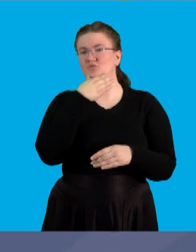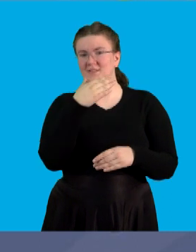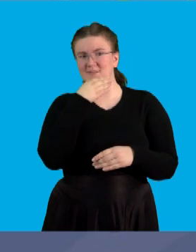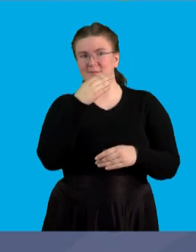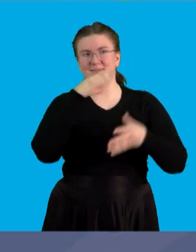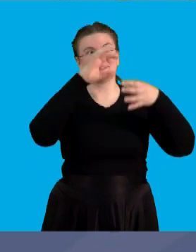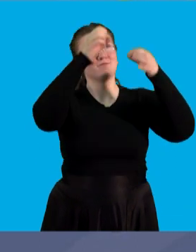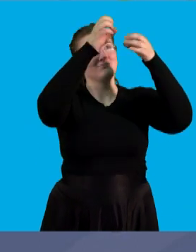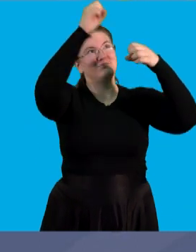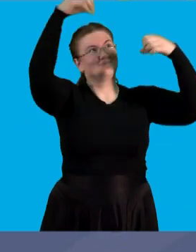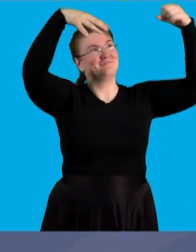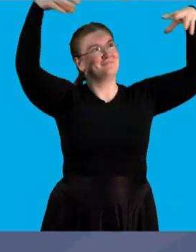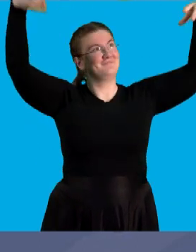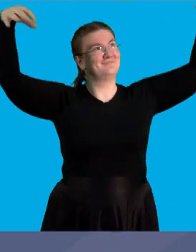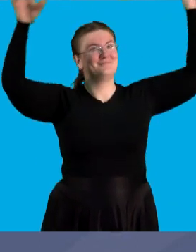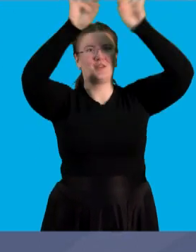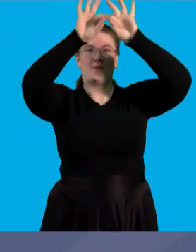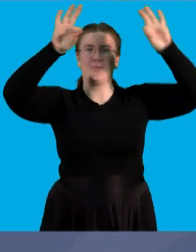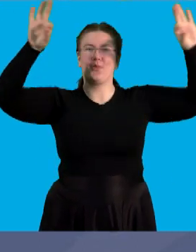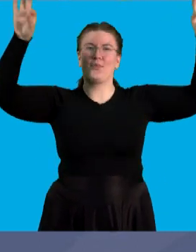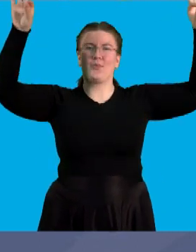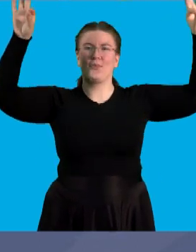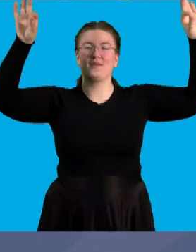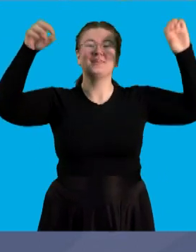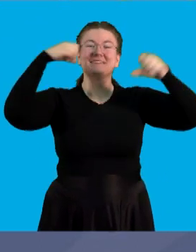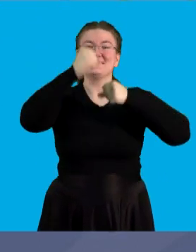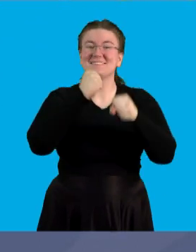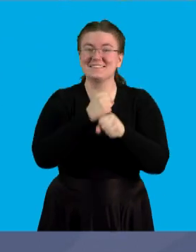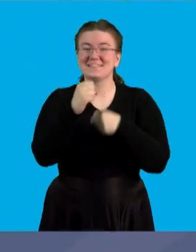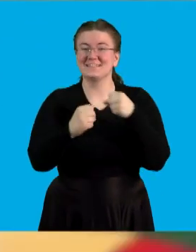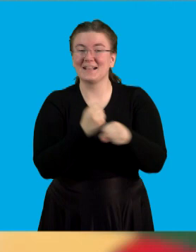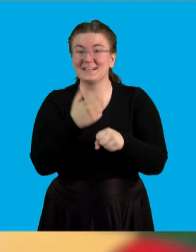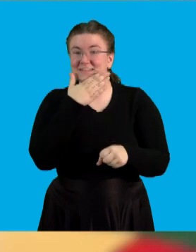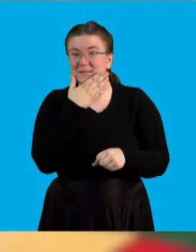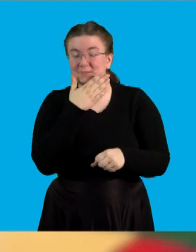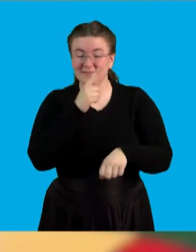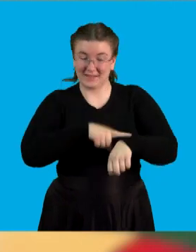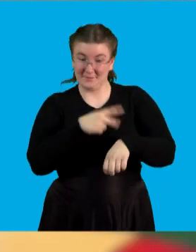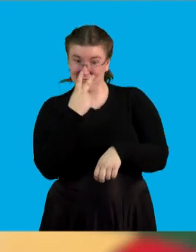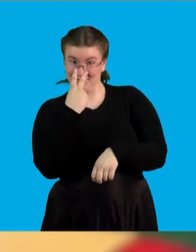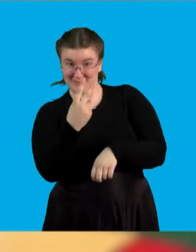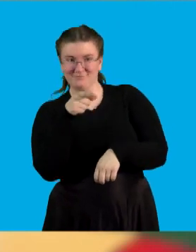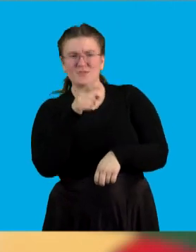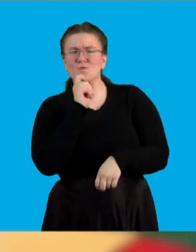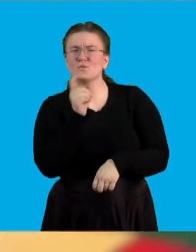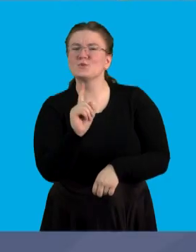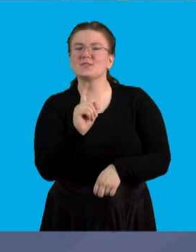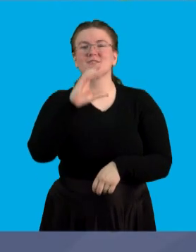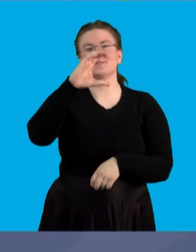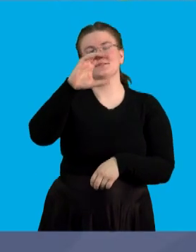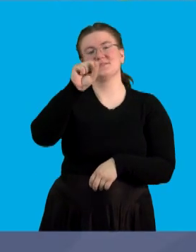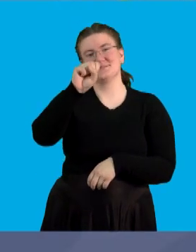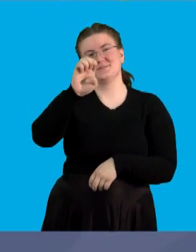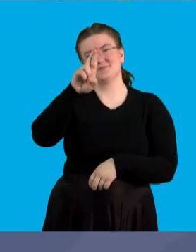lights? So the Christmas lights that you see every year around December, those ones, they use a